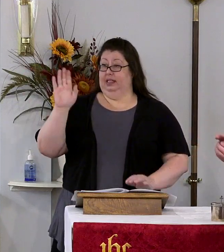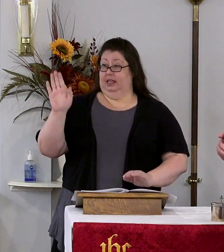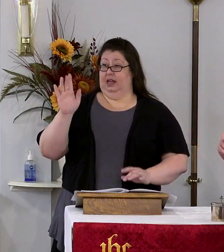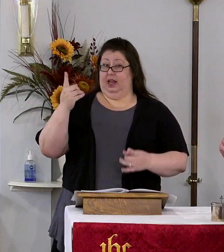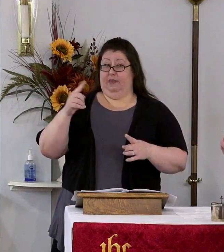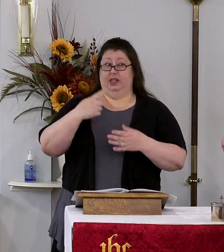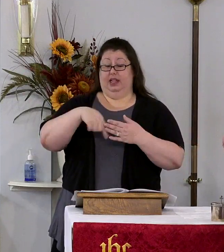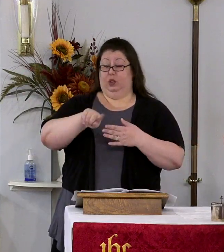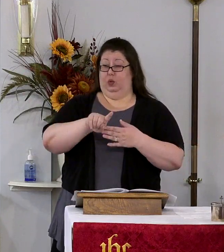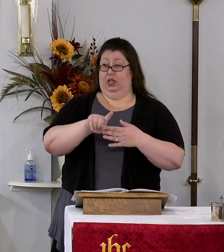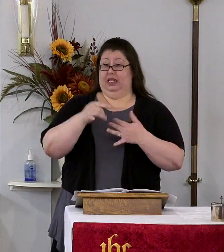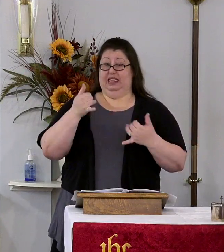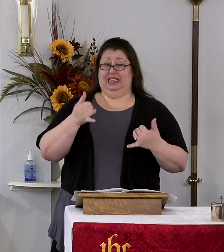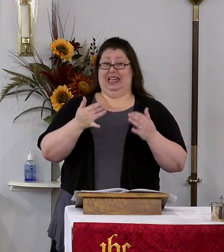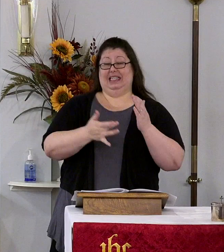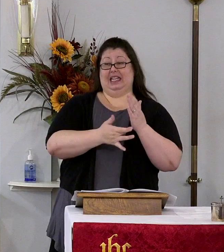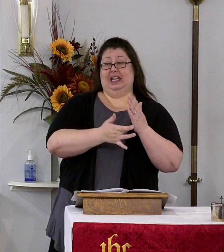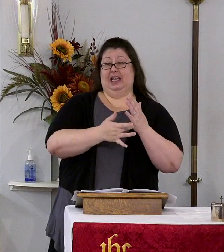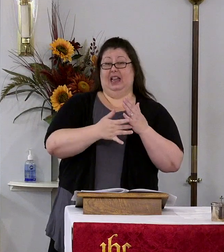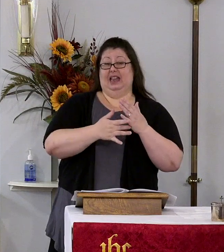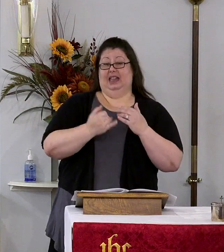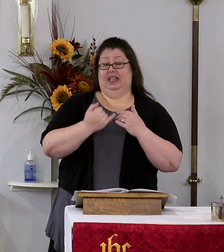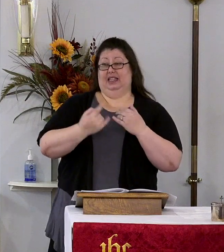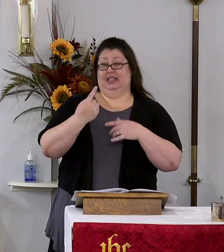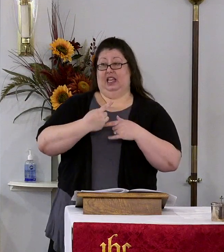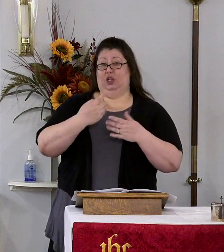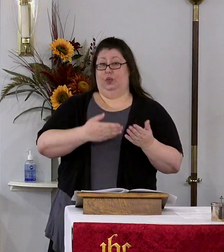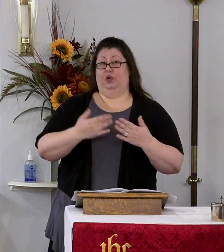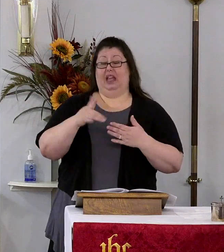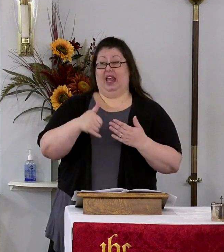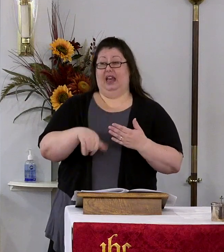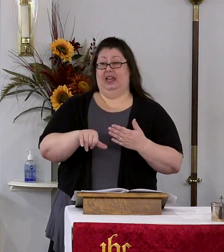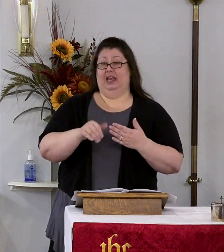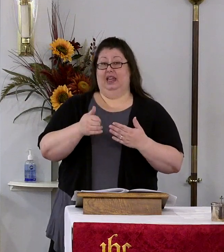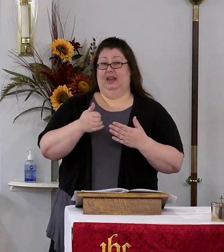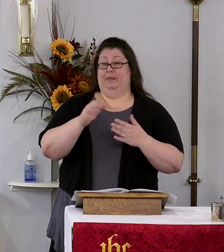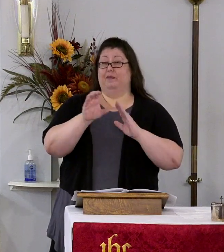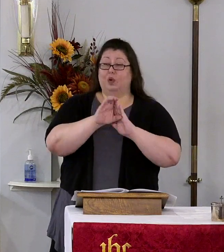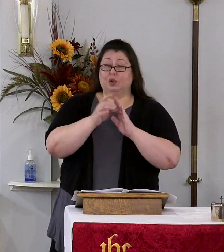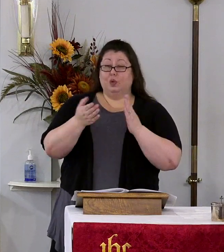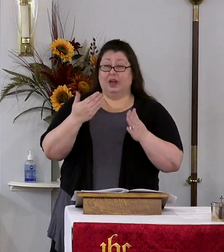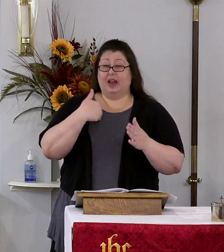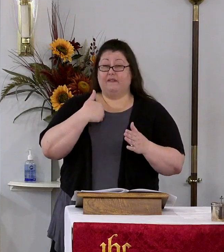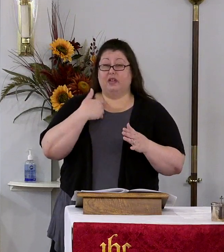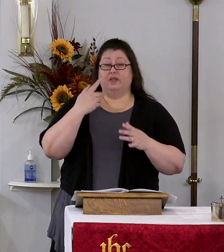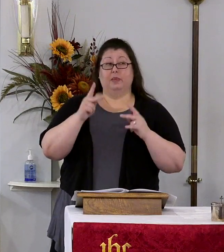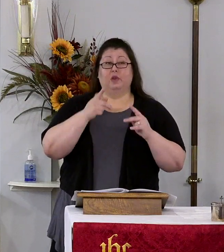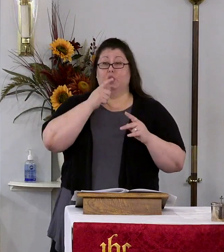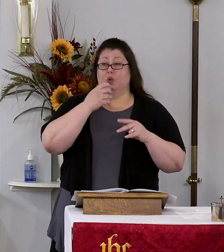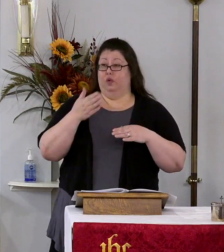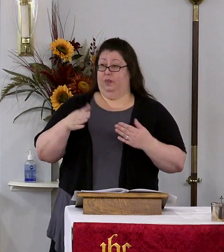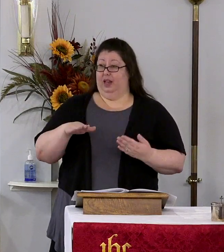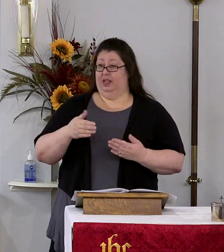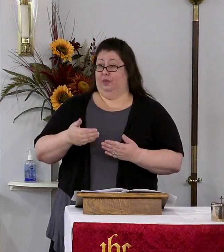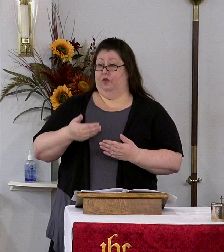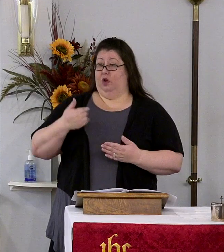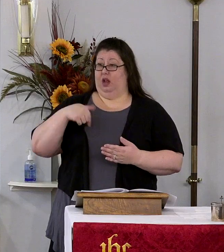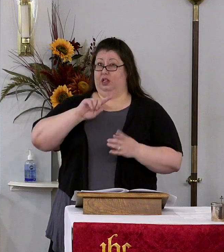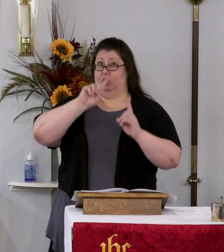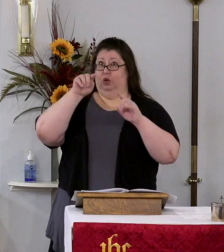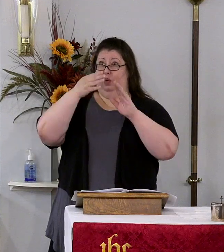Today is technically the deadline to bring in any photos you have of those who have gone before us to